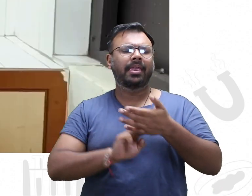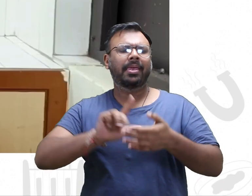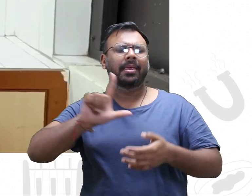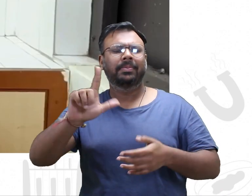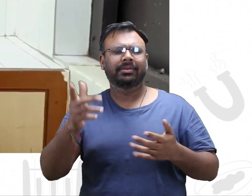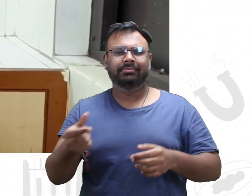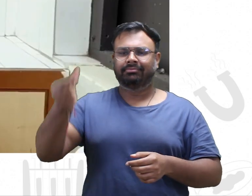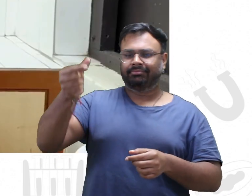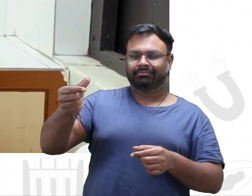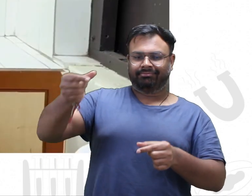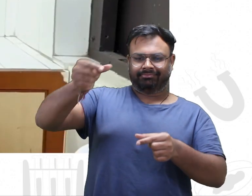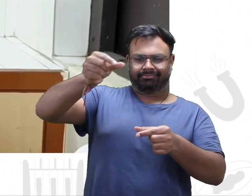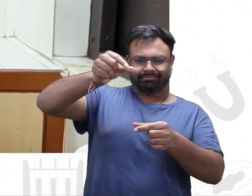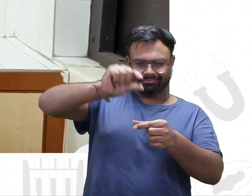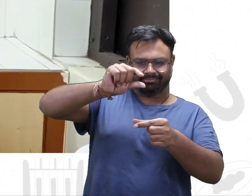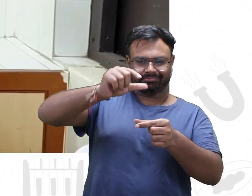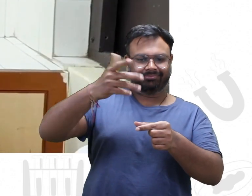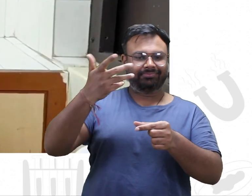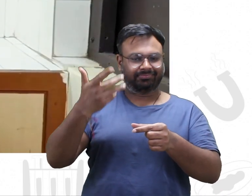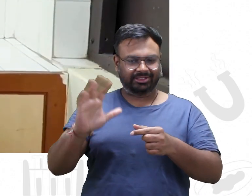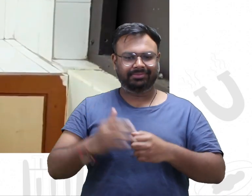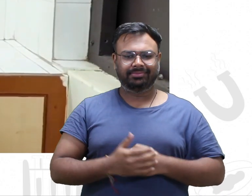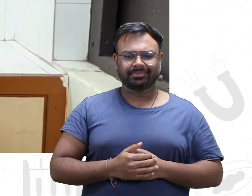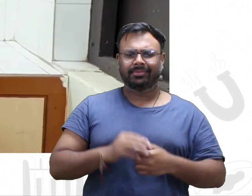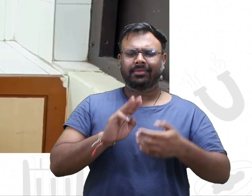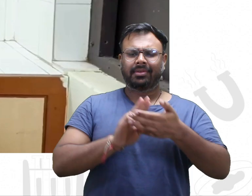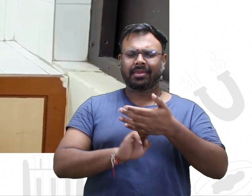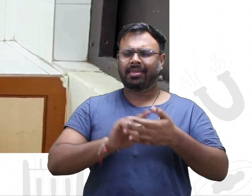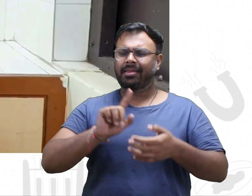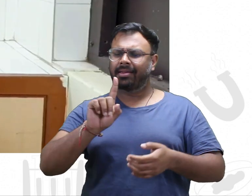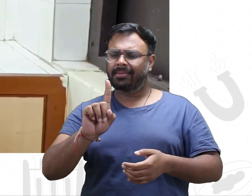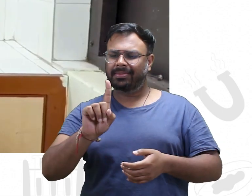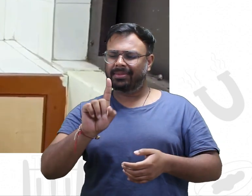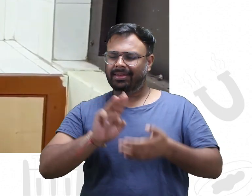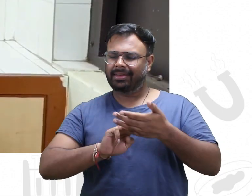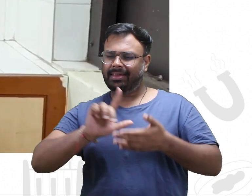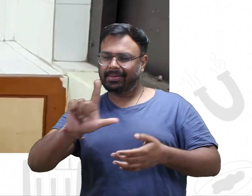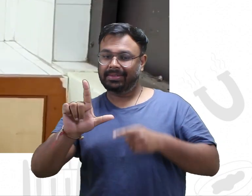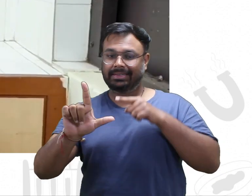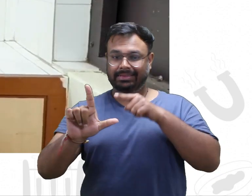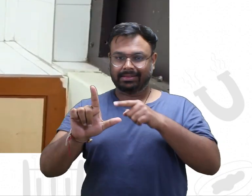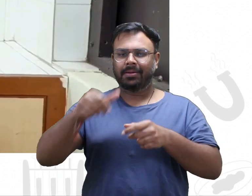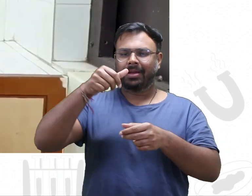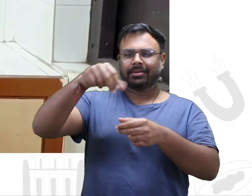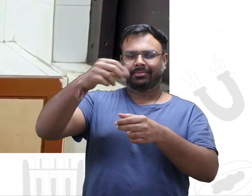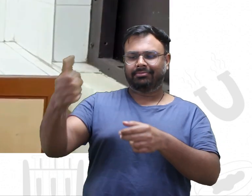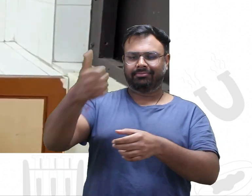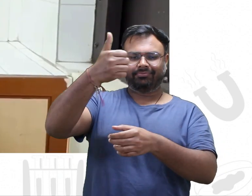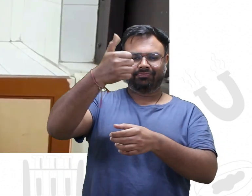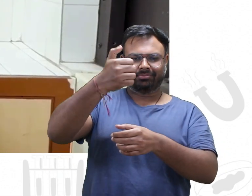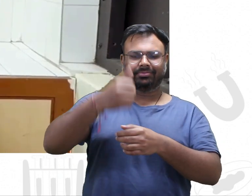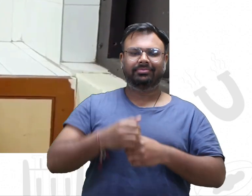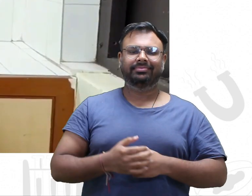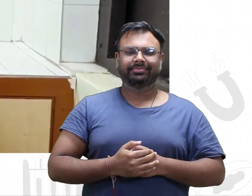solution. 20 ml of distilled water is added to a conical flask, followed by 1 ml of tap